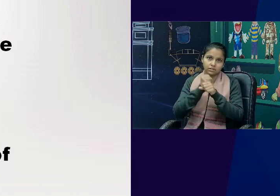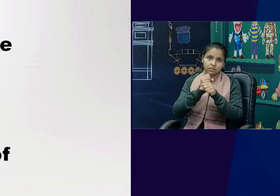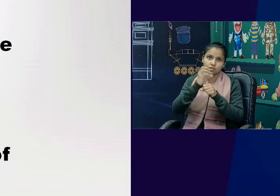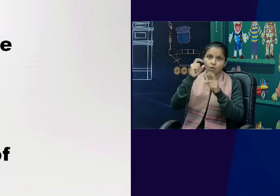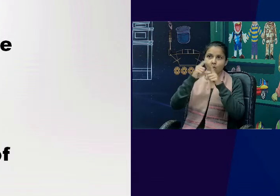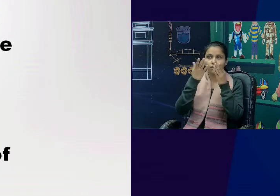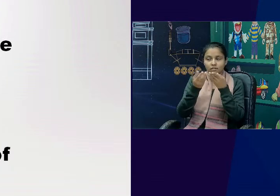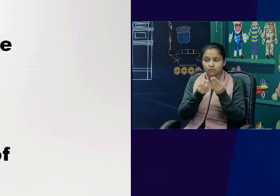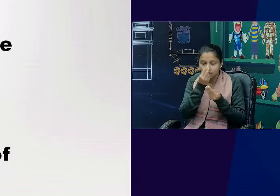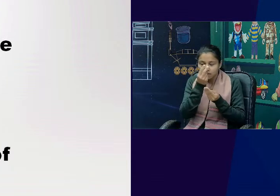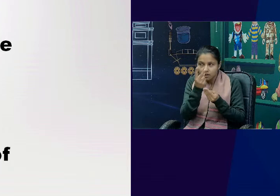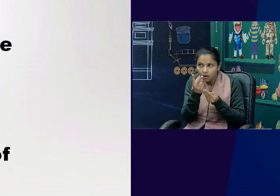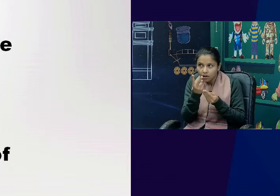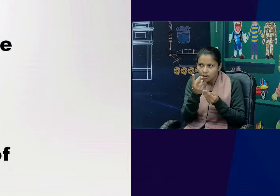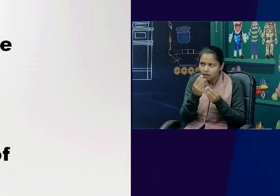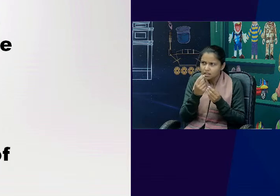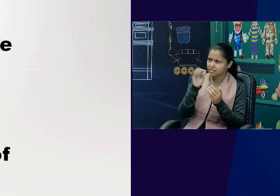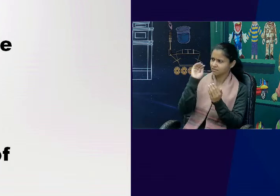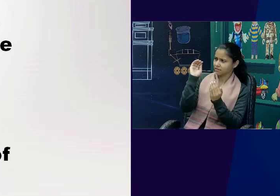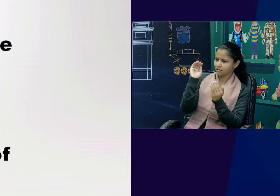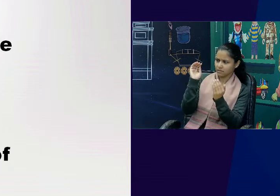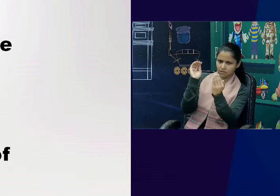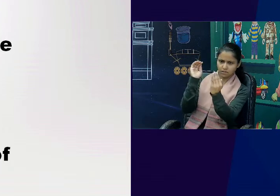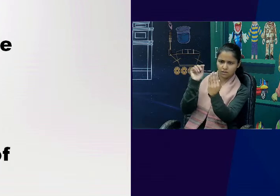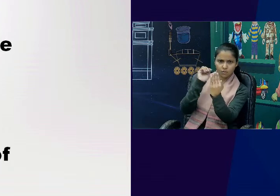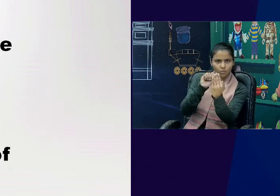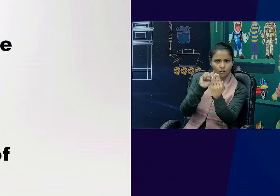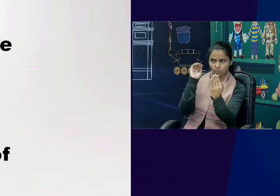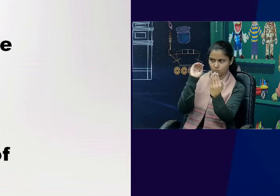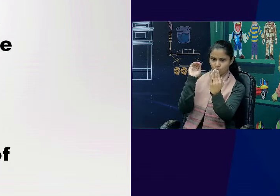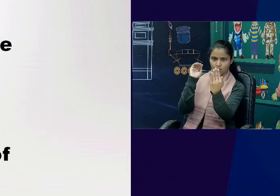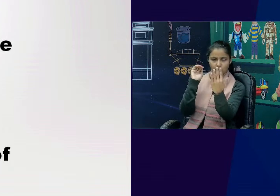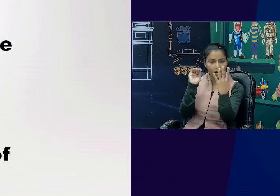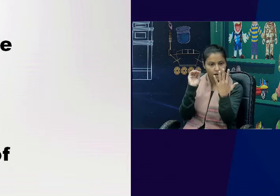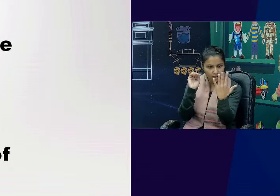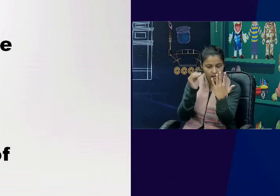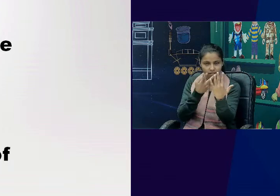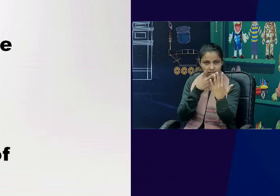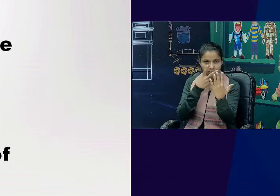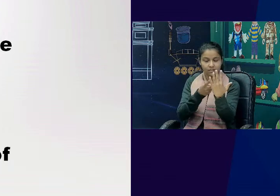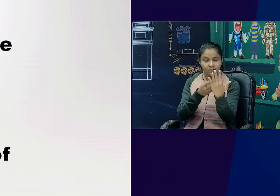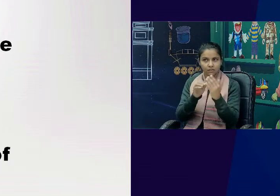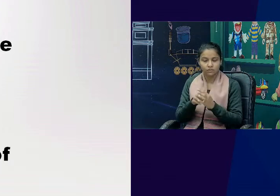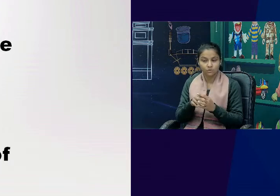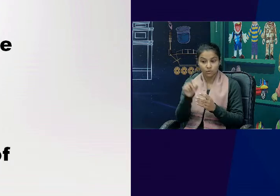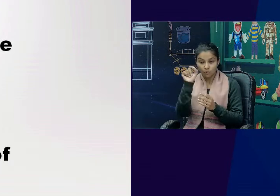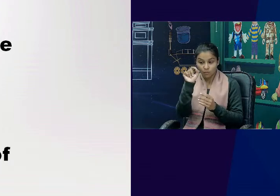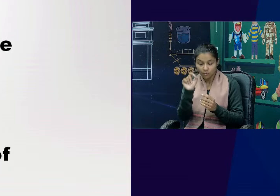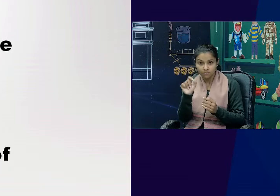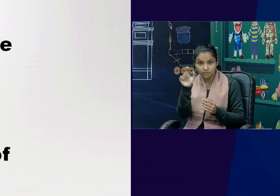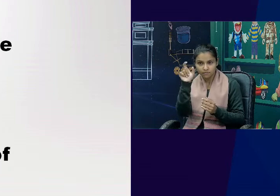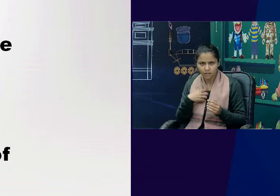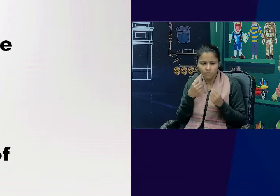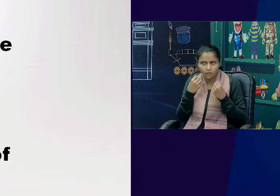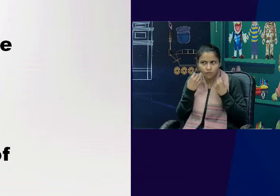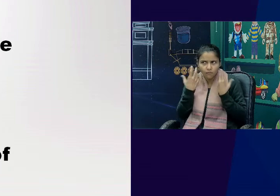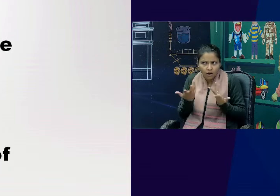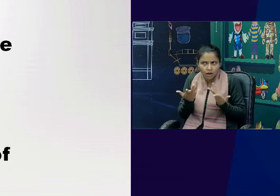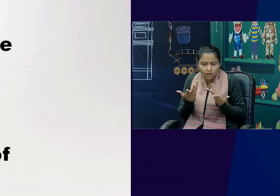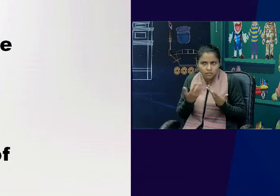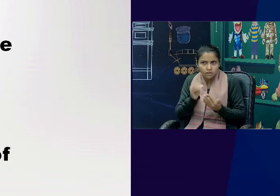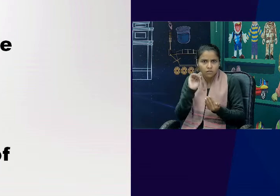was just seeing himself in the mirror, that yes, there is something. The writer did not realize that why did the snake